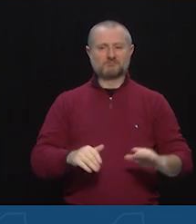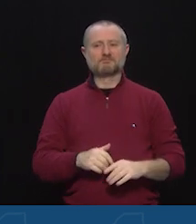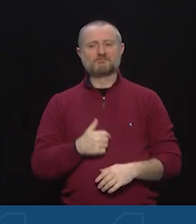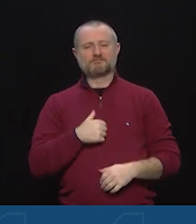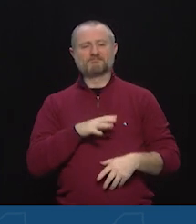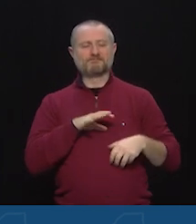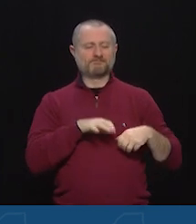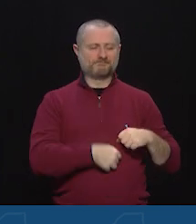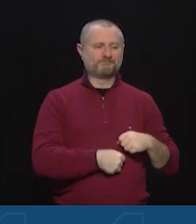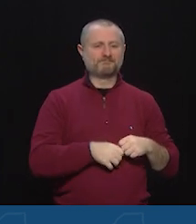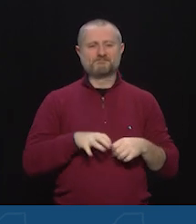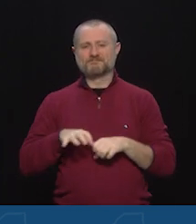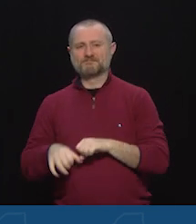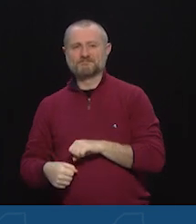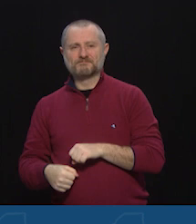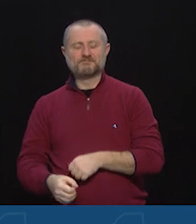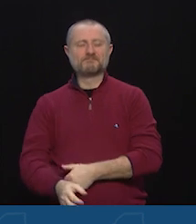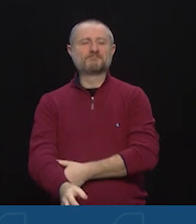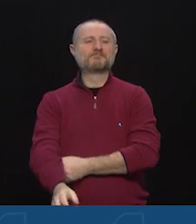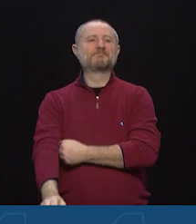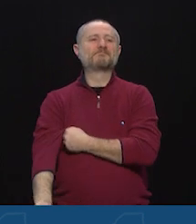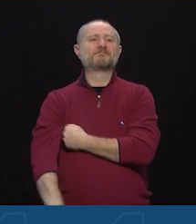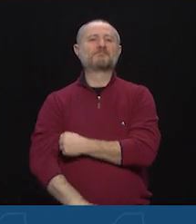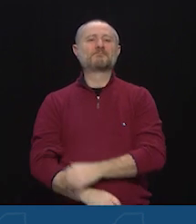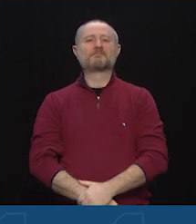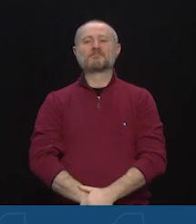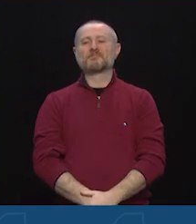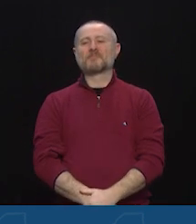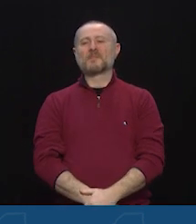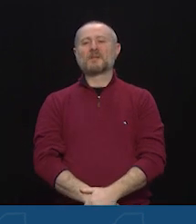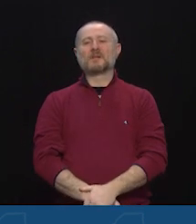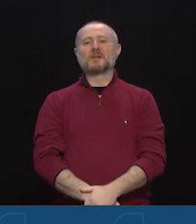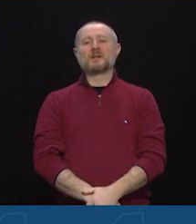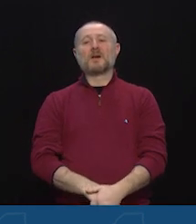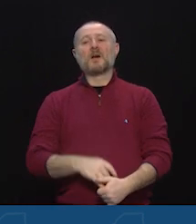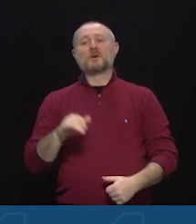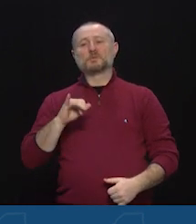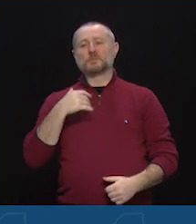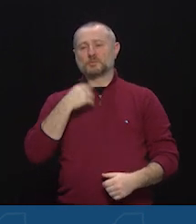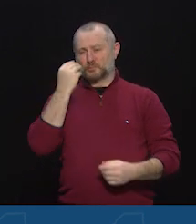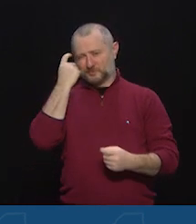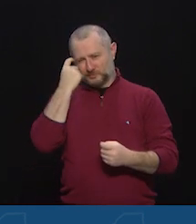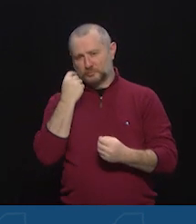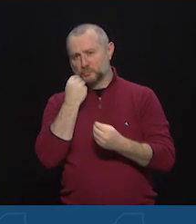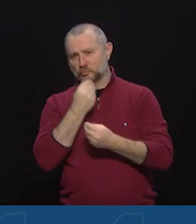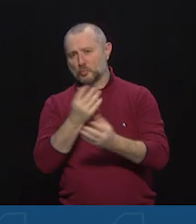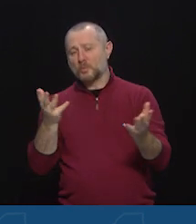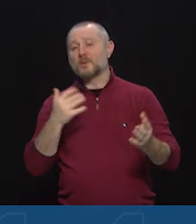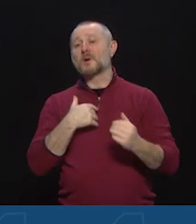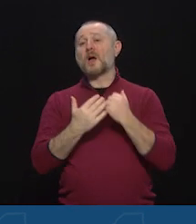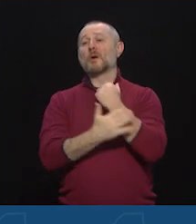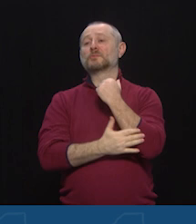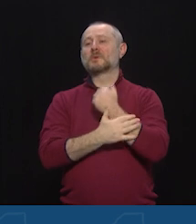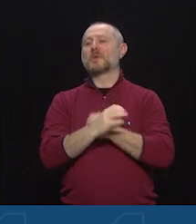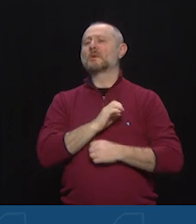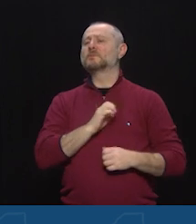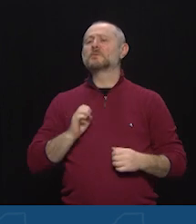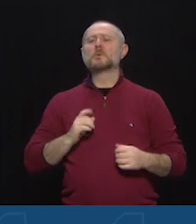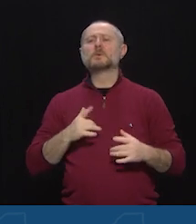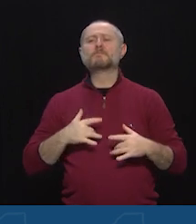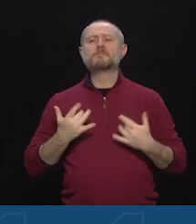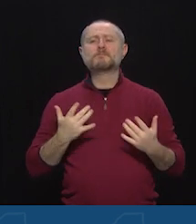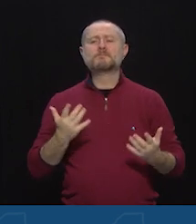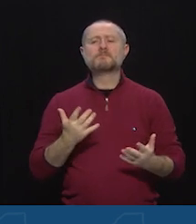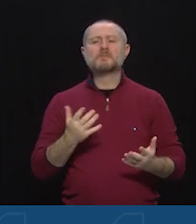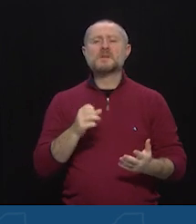also, we have a little bit of challenge before us. I just told the county executive, I said, what's with Suffolk? I thought Buffalo